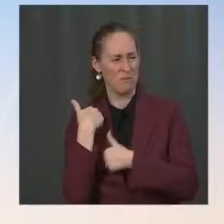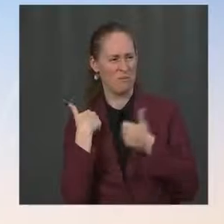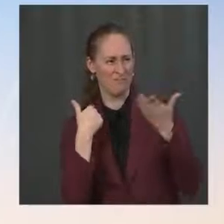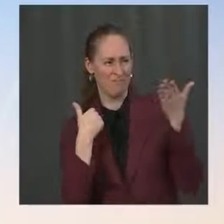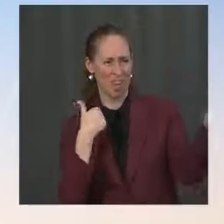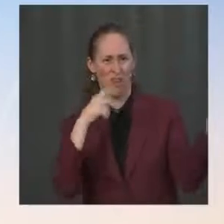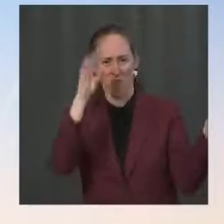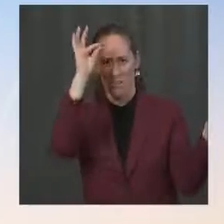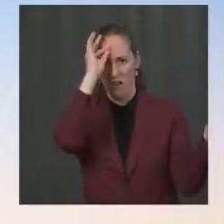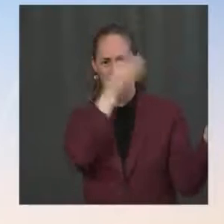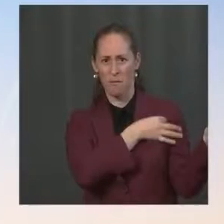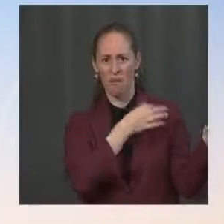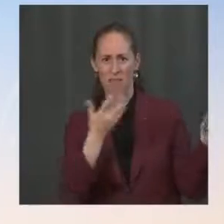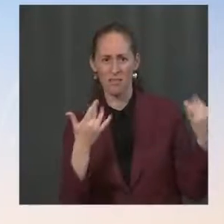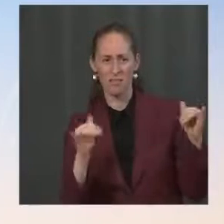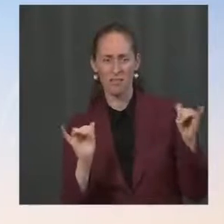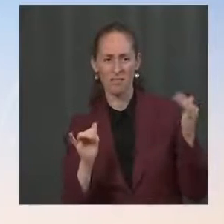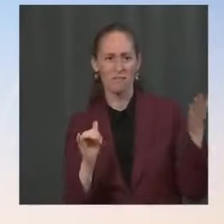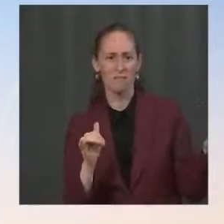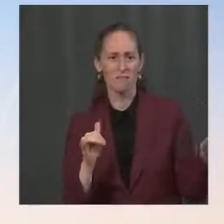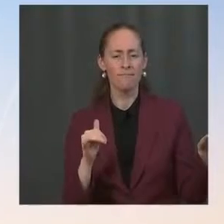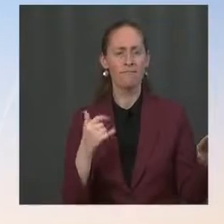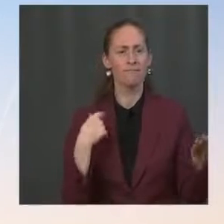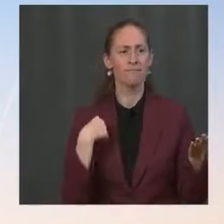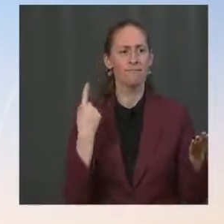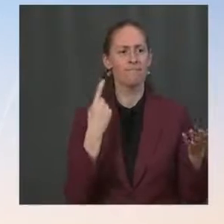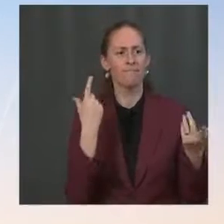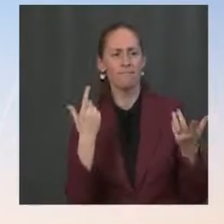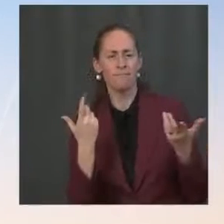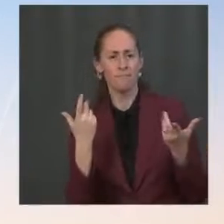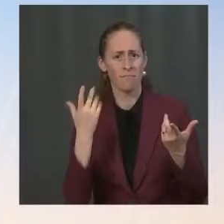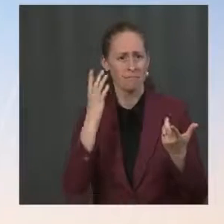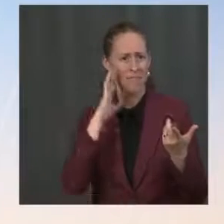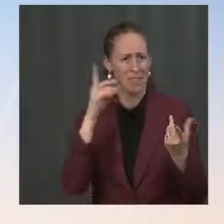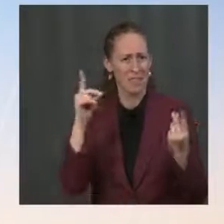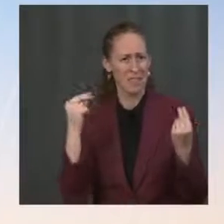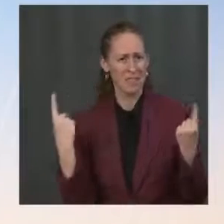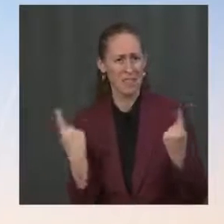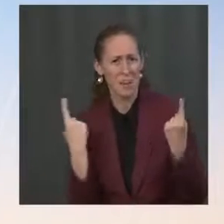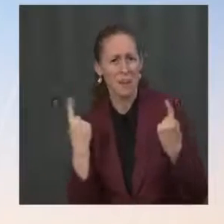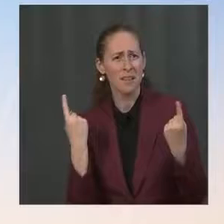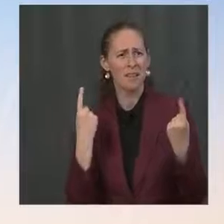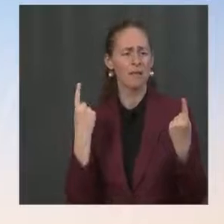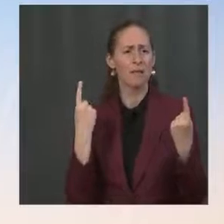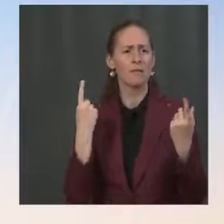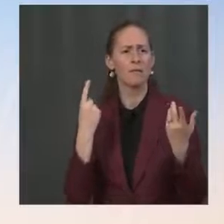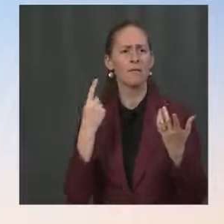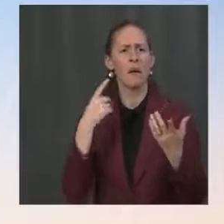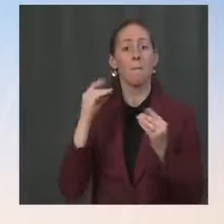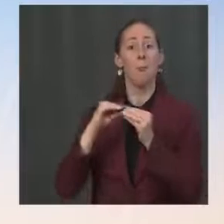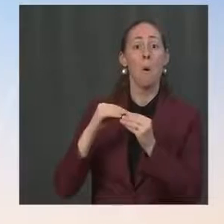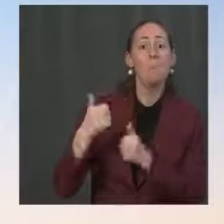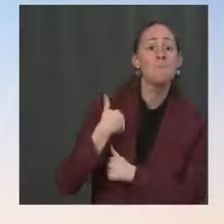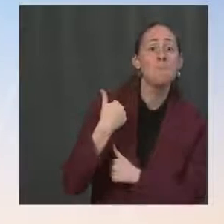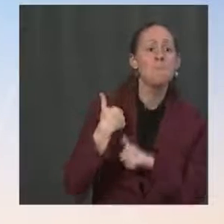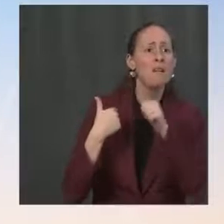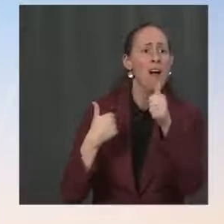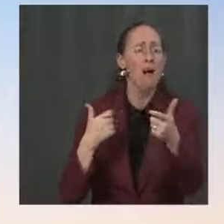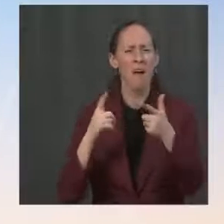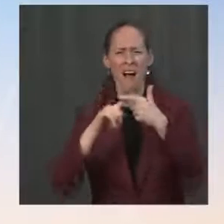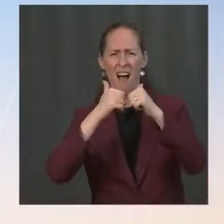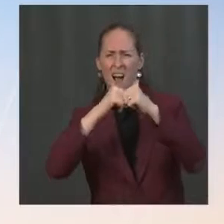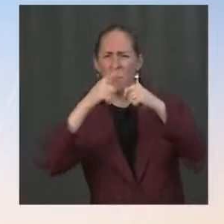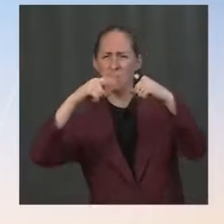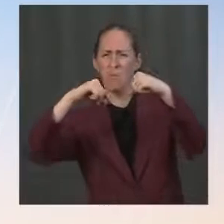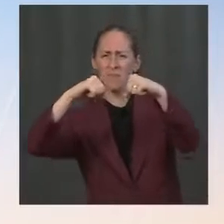any additional precautions that are being taken to protect these troops? Obviously, you're not going to send in additional troops, but are there any sort of other precautions that are being taken?